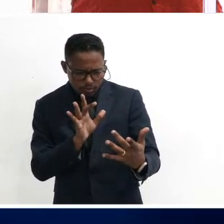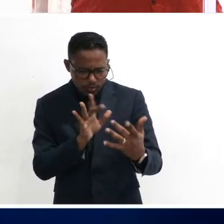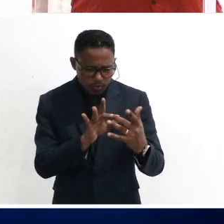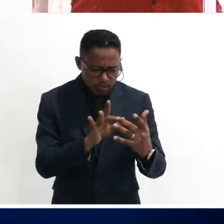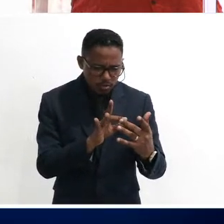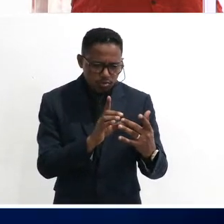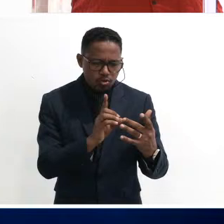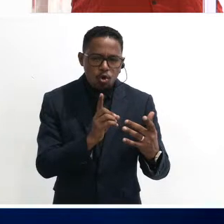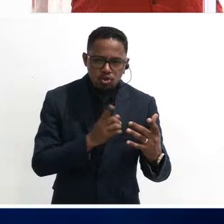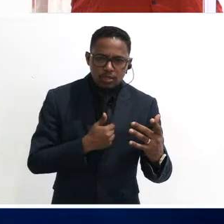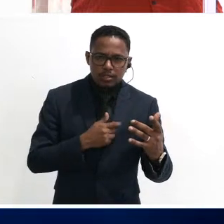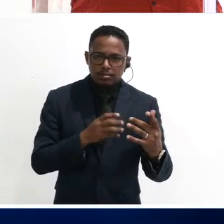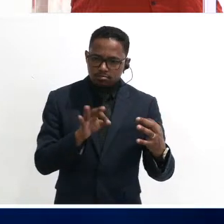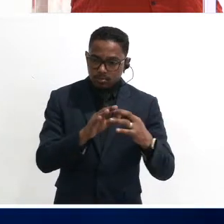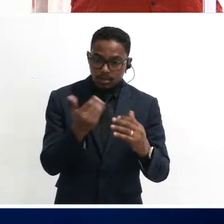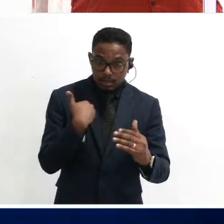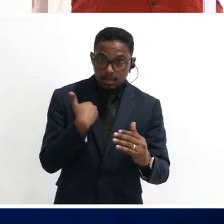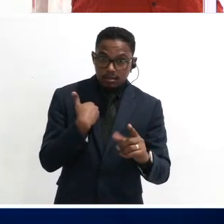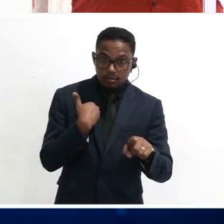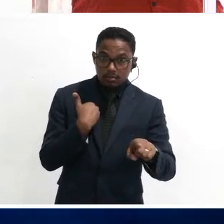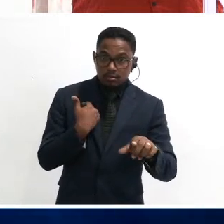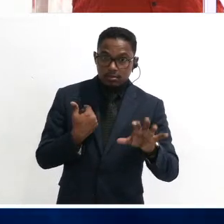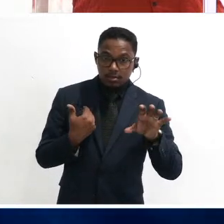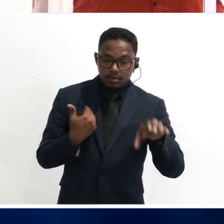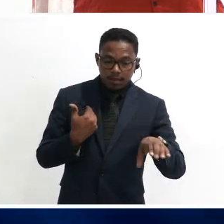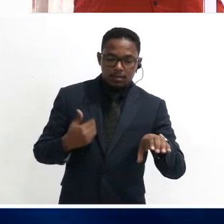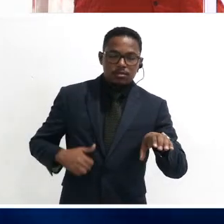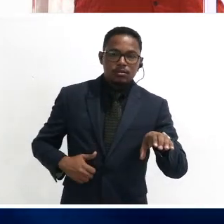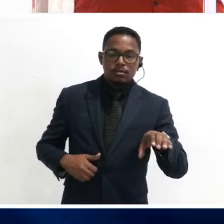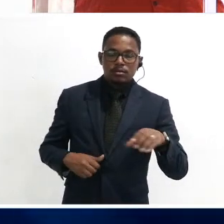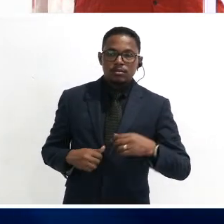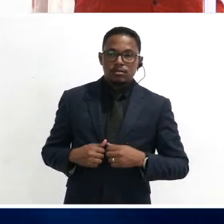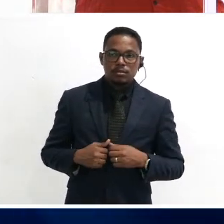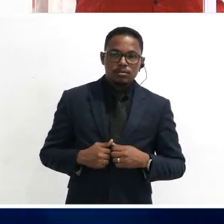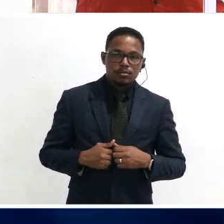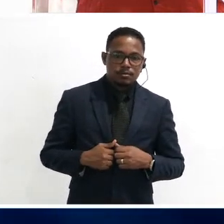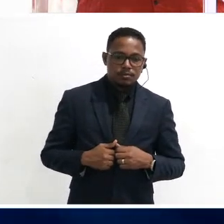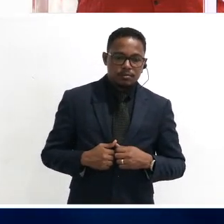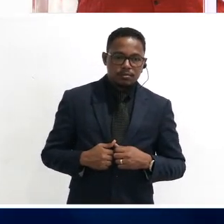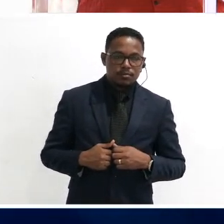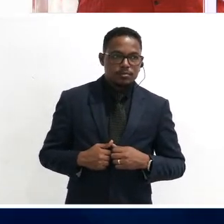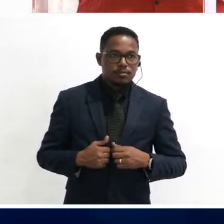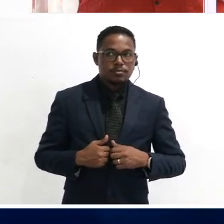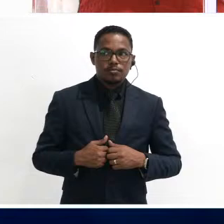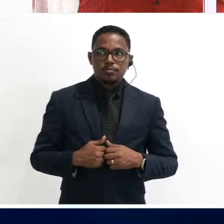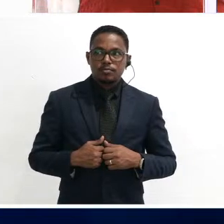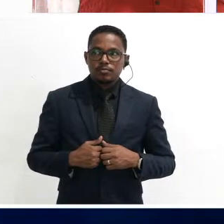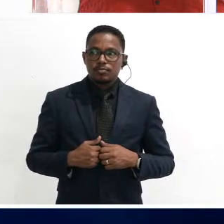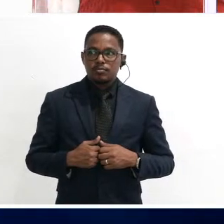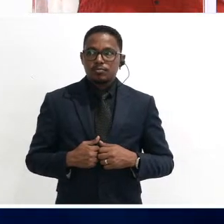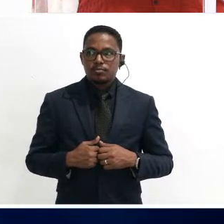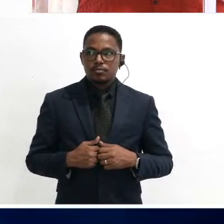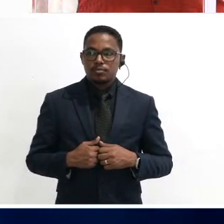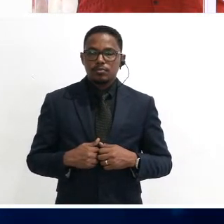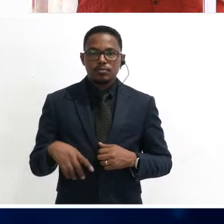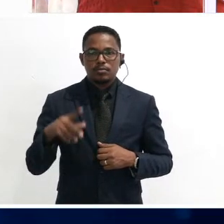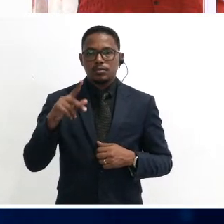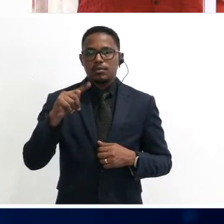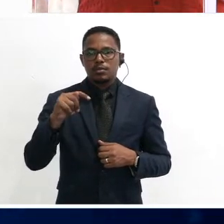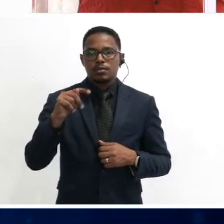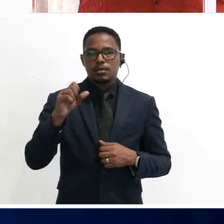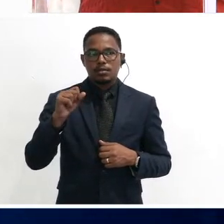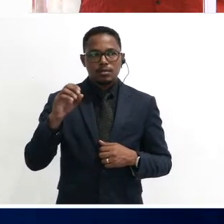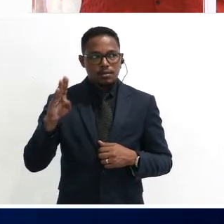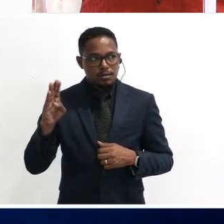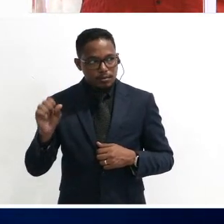interconnects. Stacking them with TSVs makes short interconnects. So shorter is almost always better.